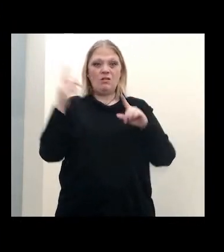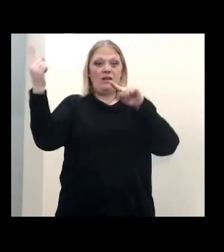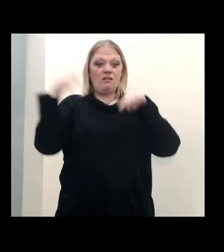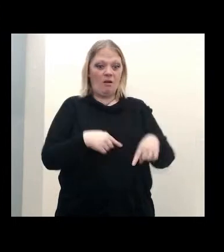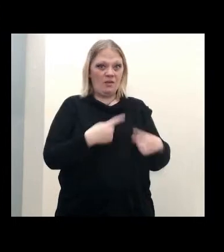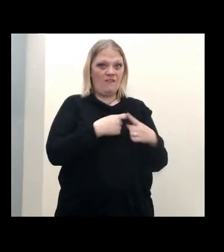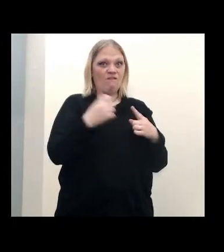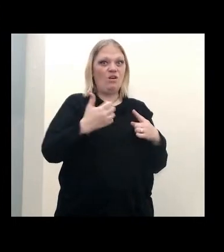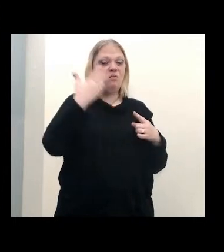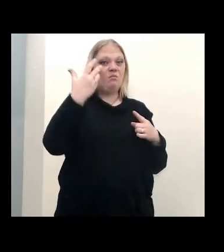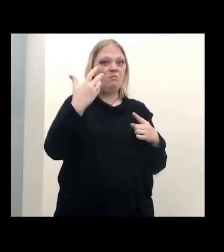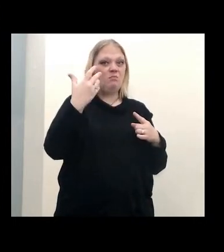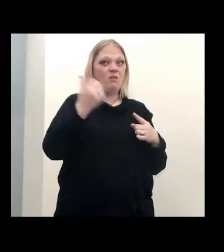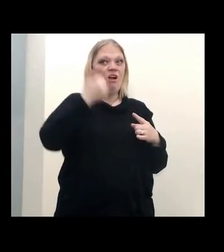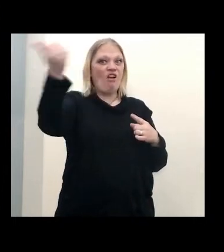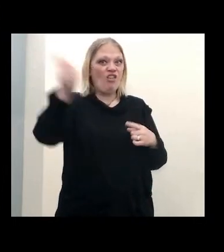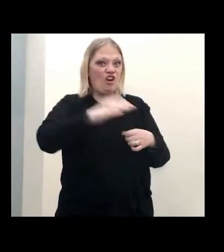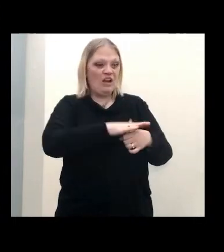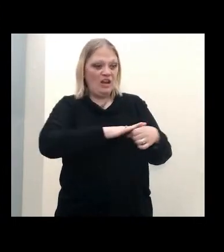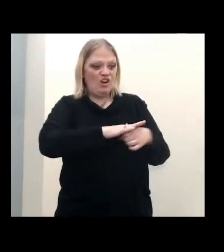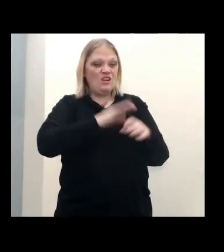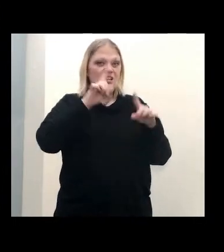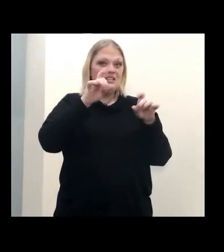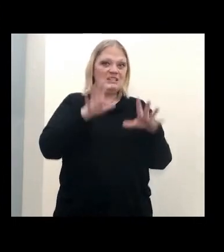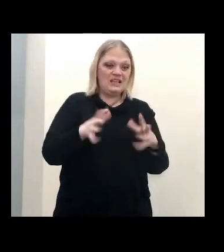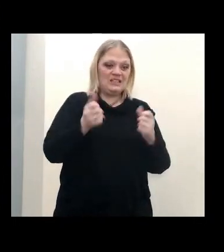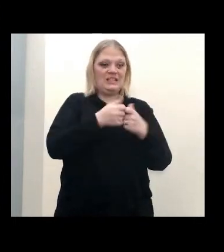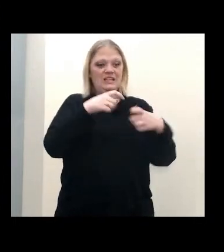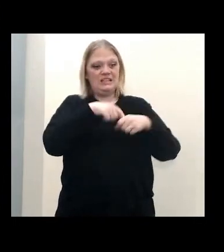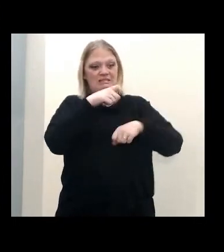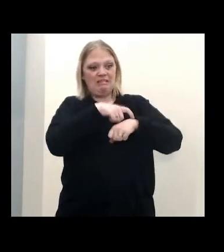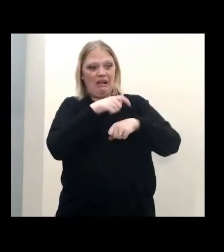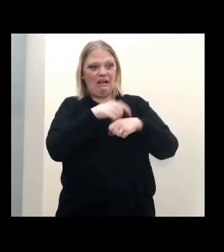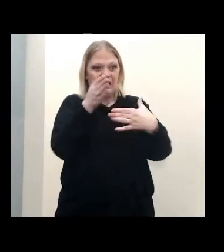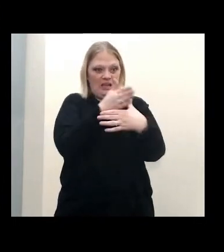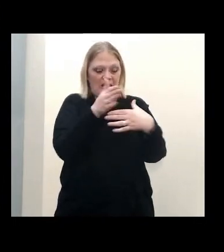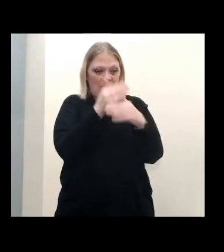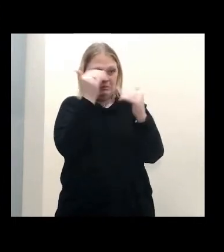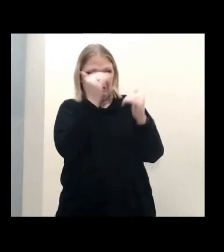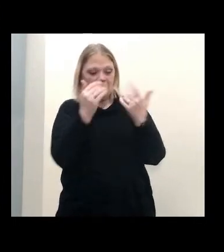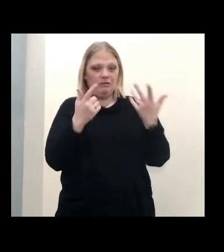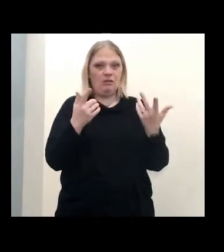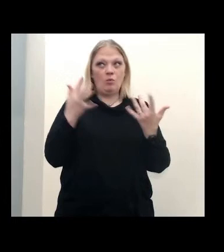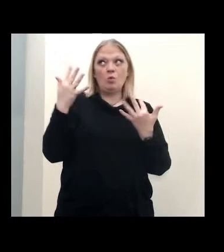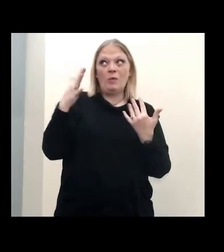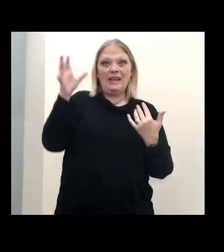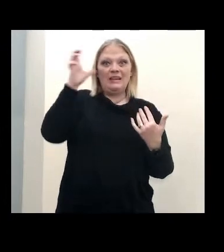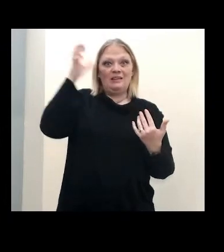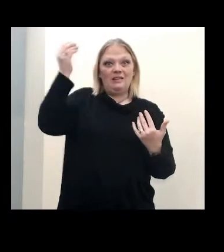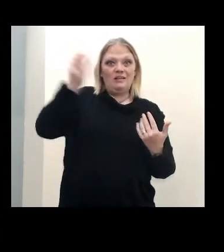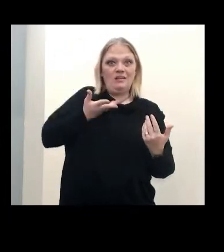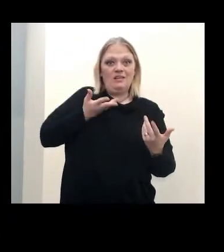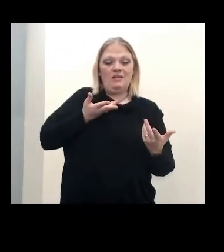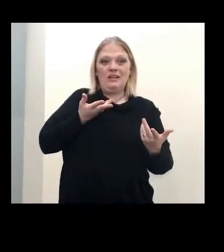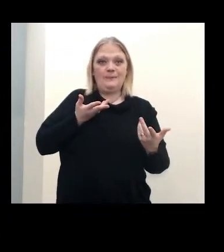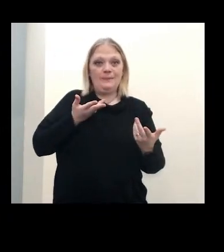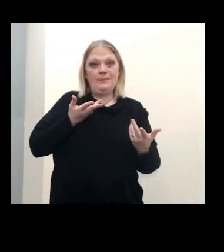likelihood, and testing that would have to be done within a certain time period, we're still waiting for guidance on it. And I can tell you,